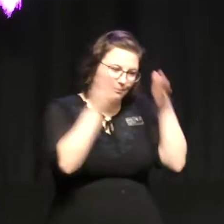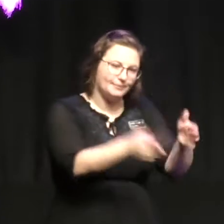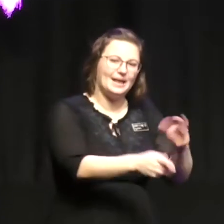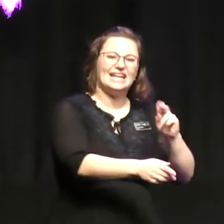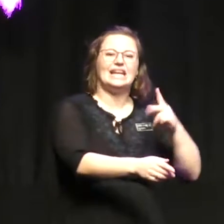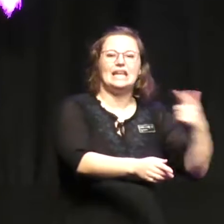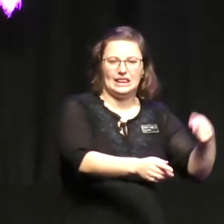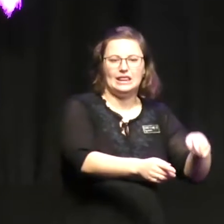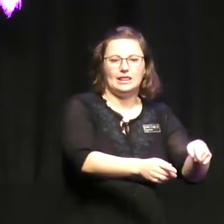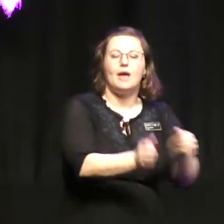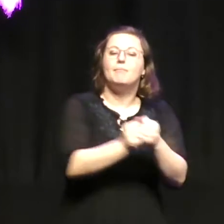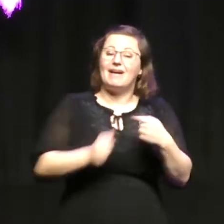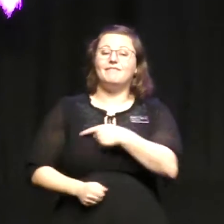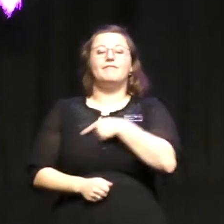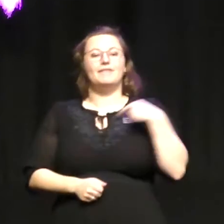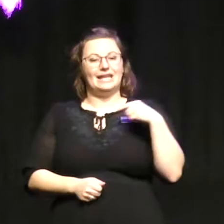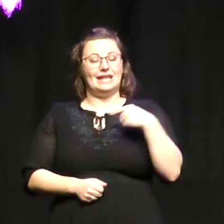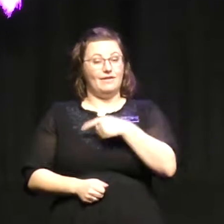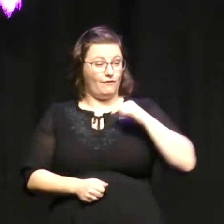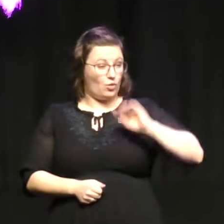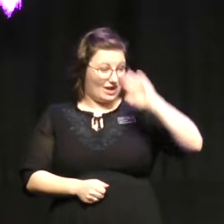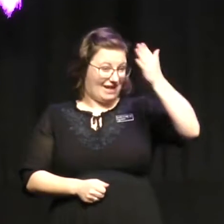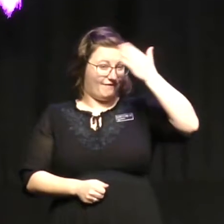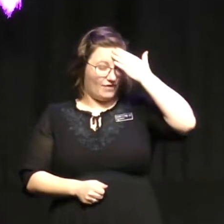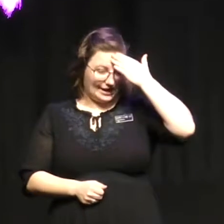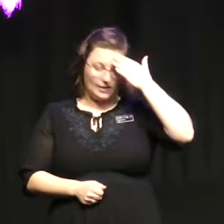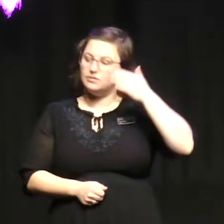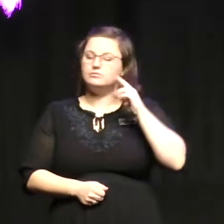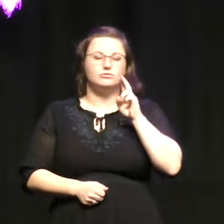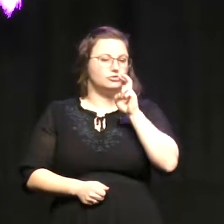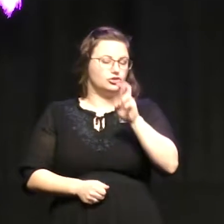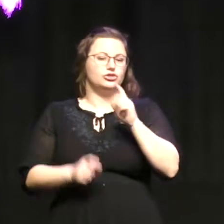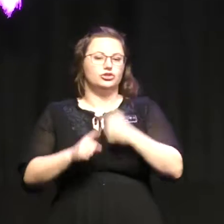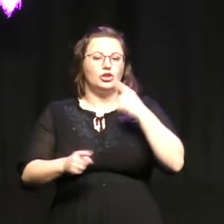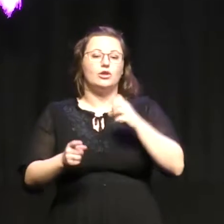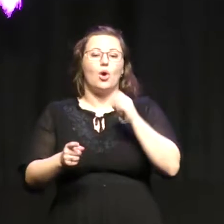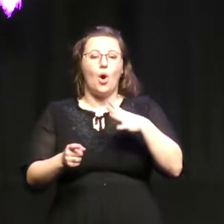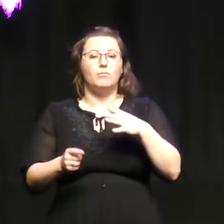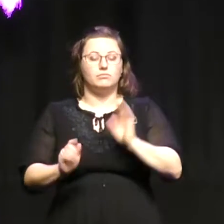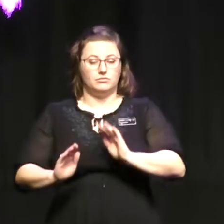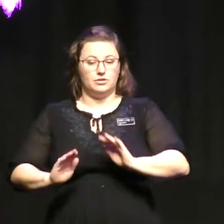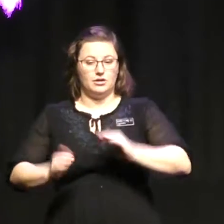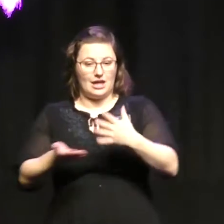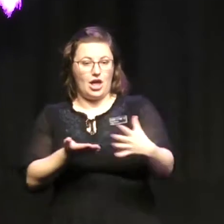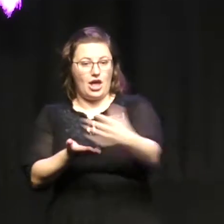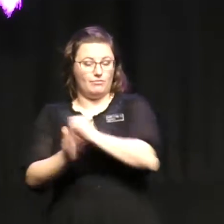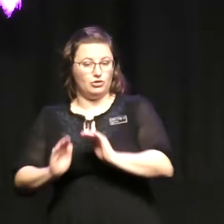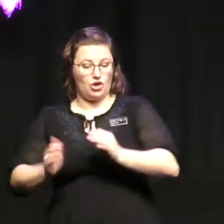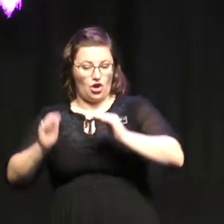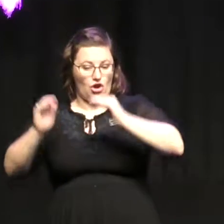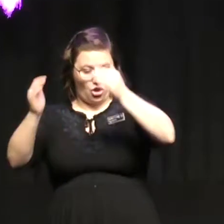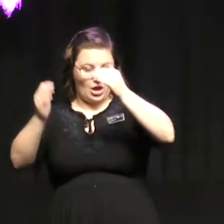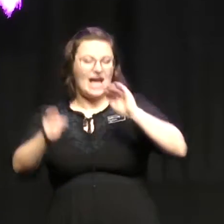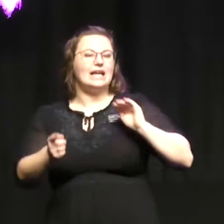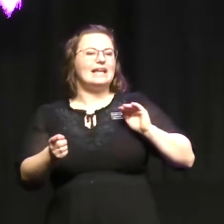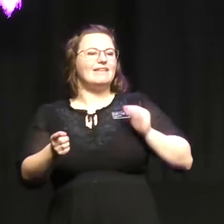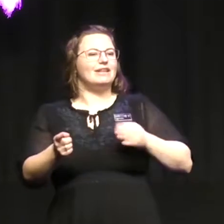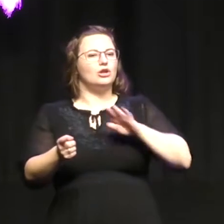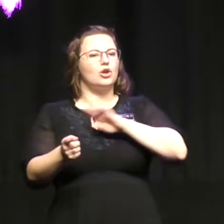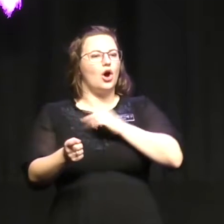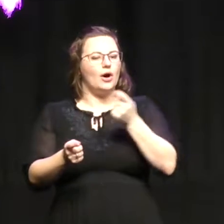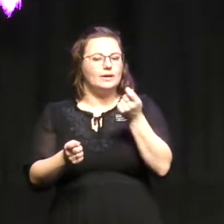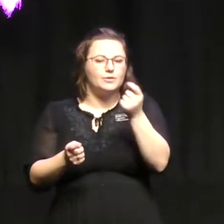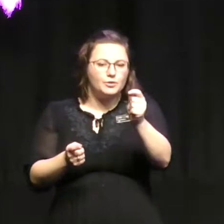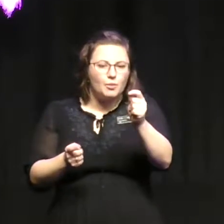However, SEWA's experience shows that when income increases, women have small